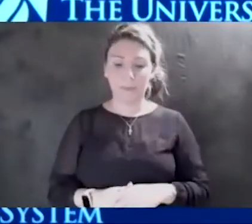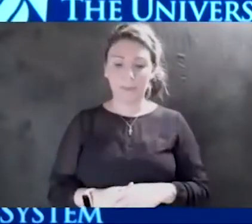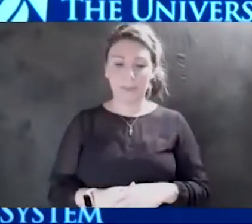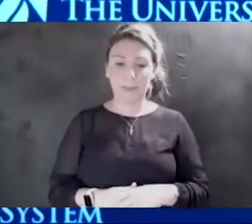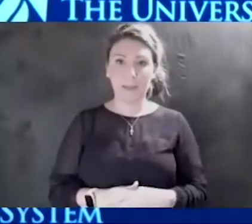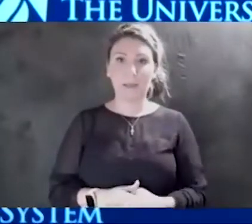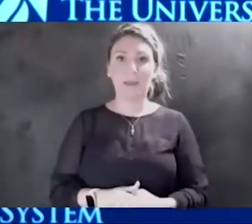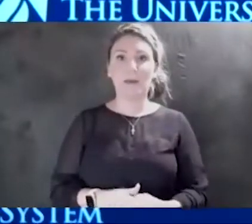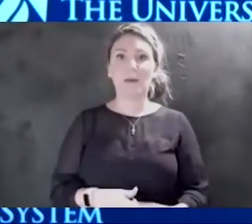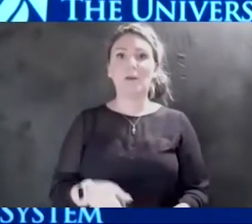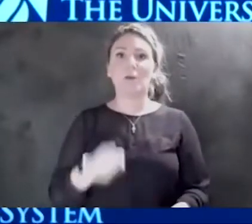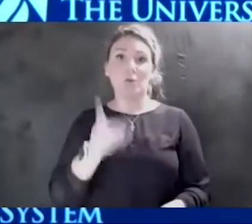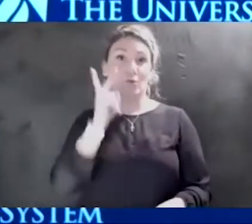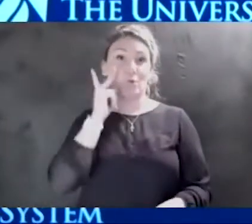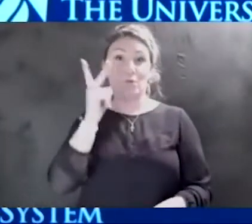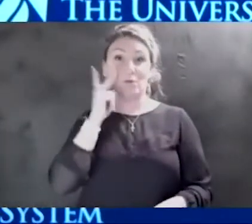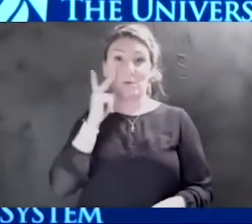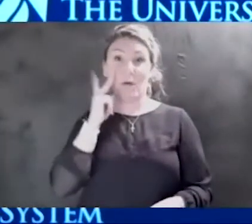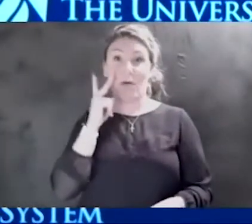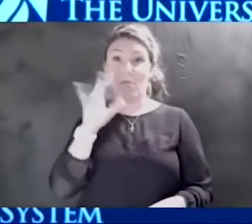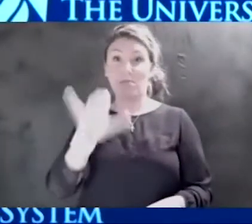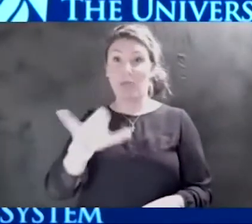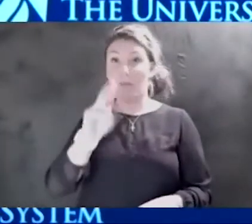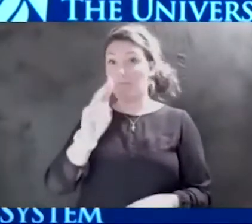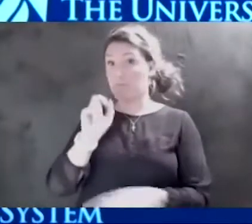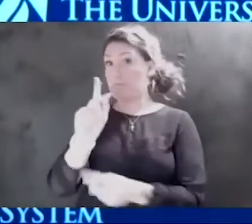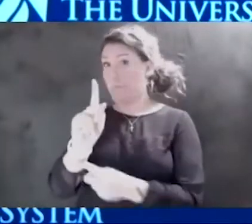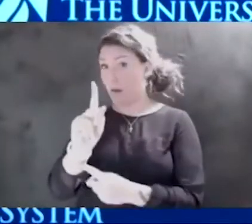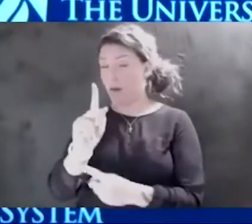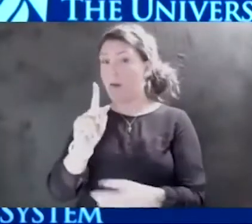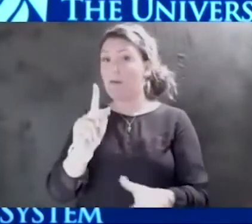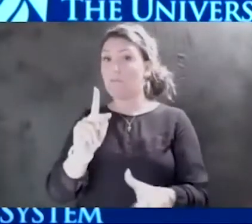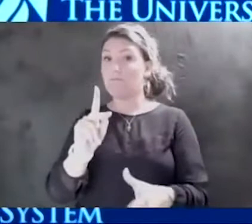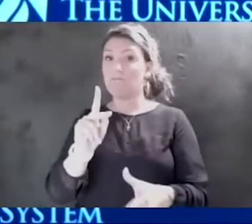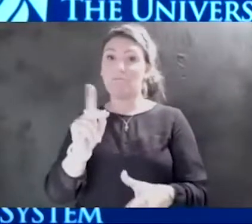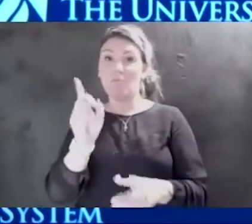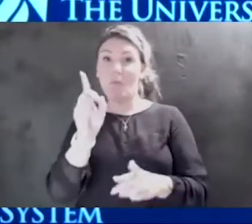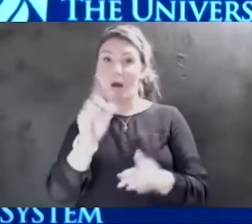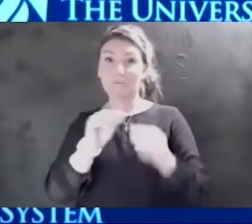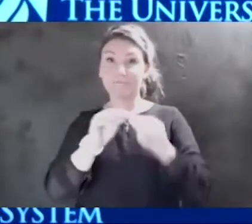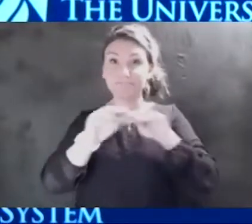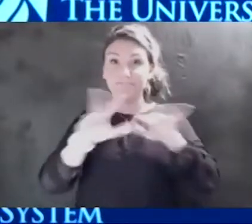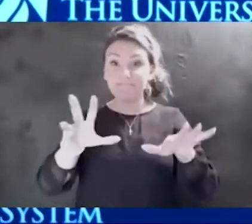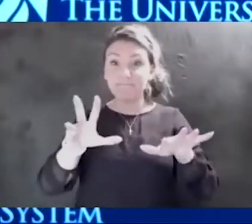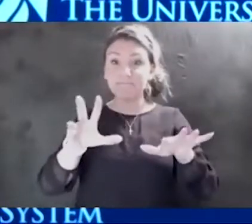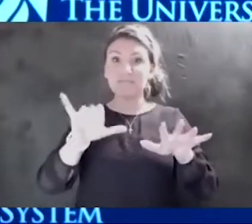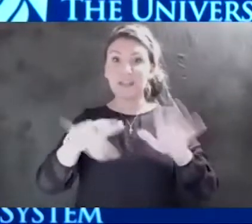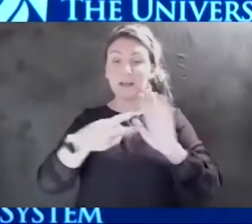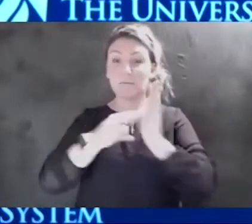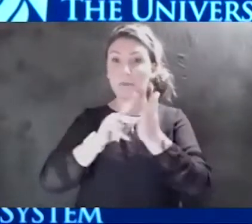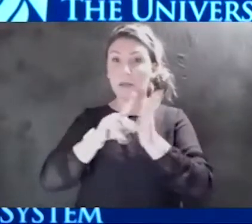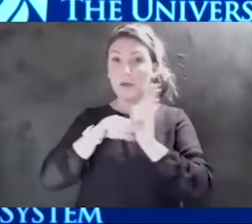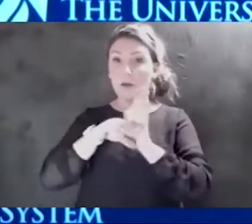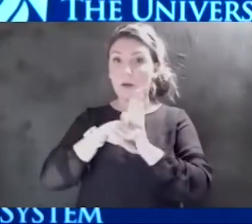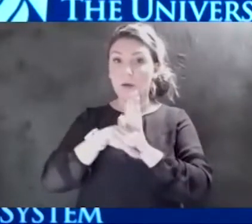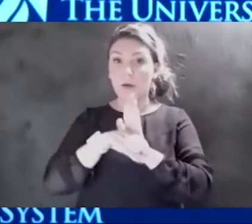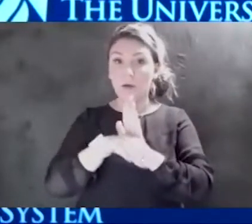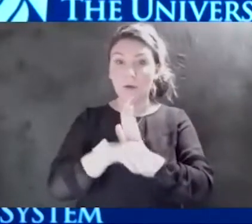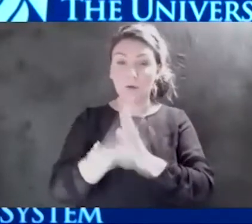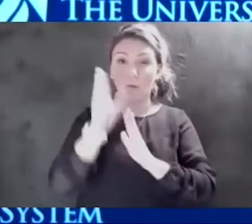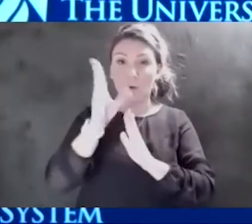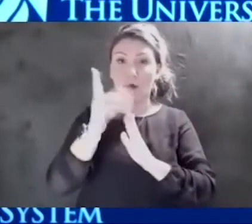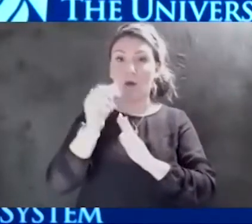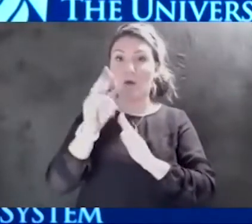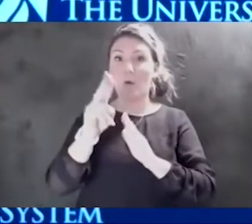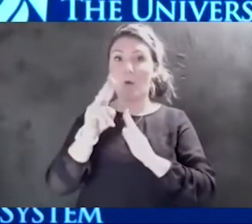heat map. Is this our crest and we're going to start going down? Or is this just a plateau and we're going to